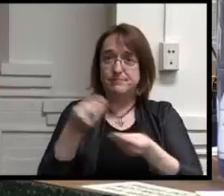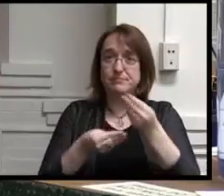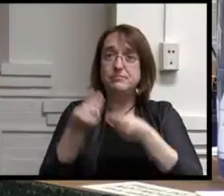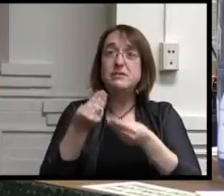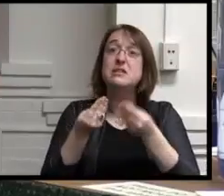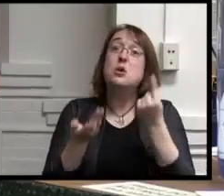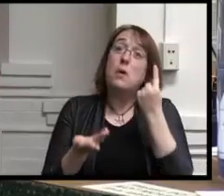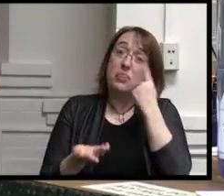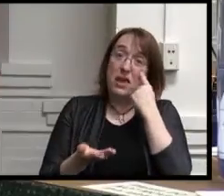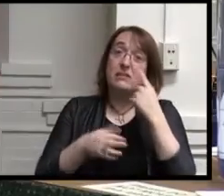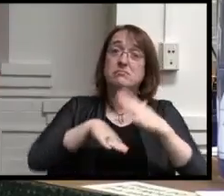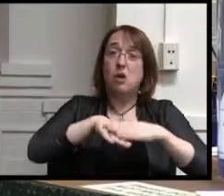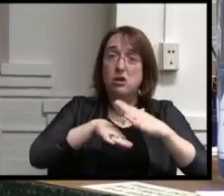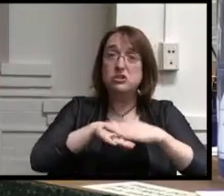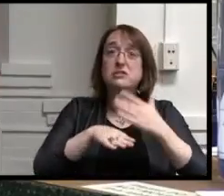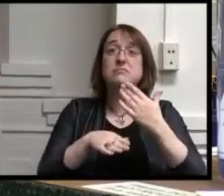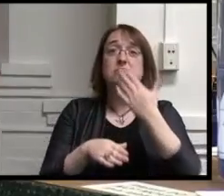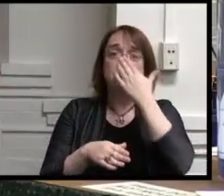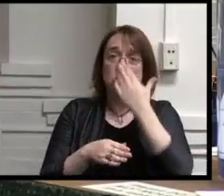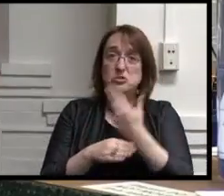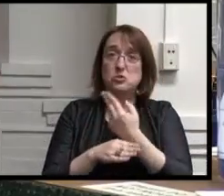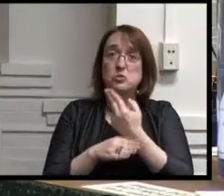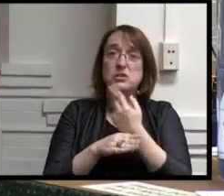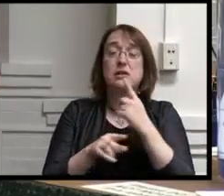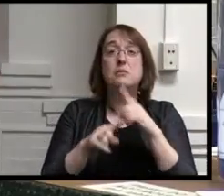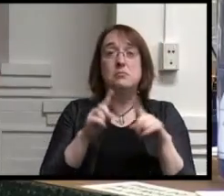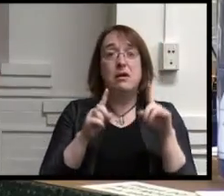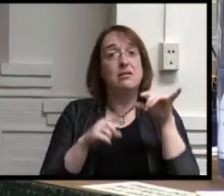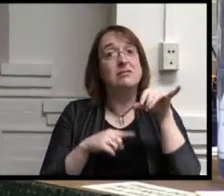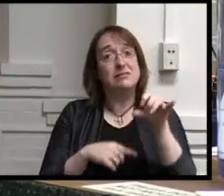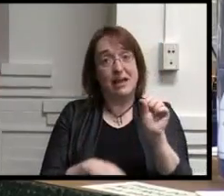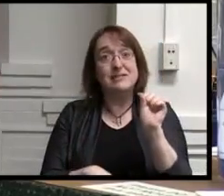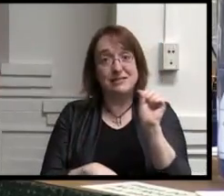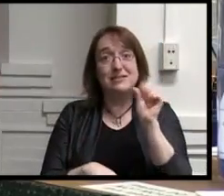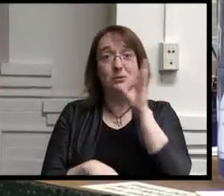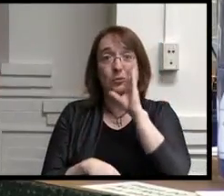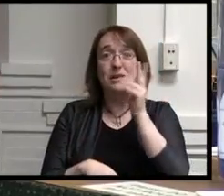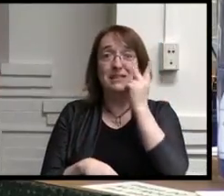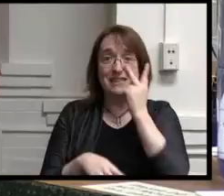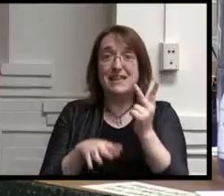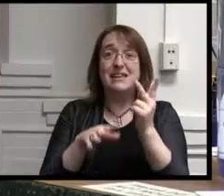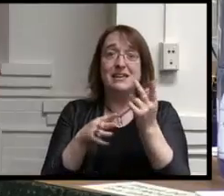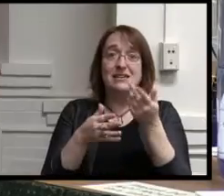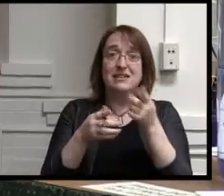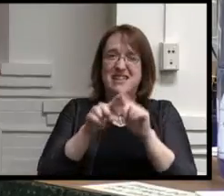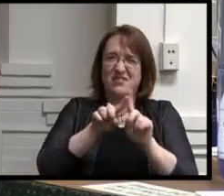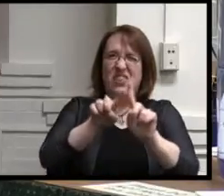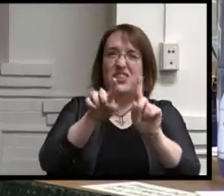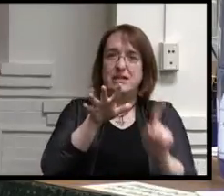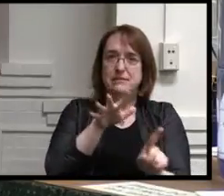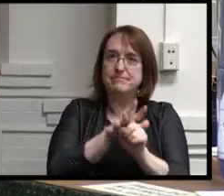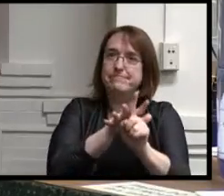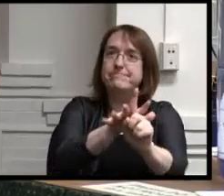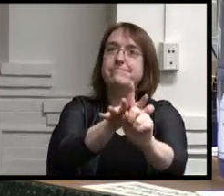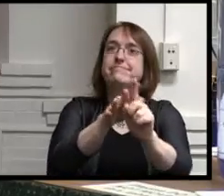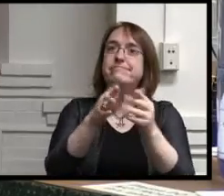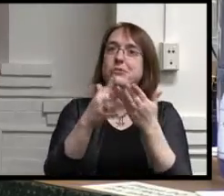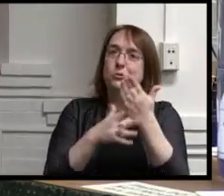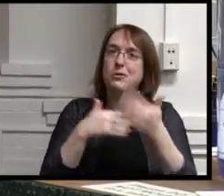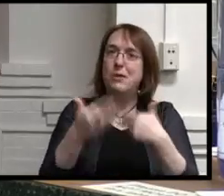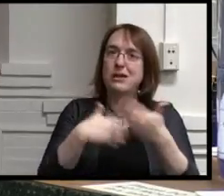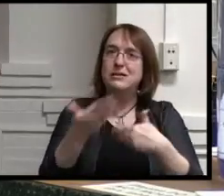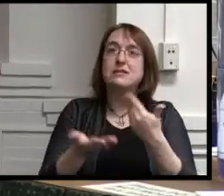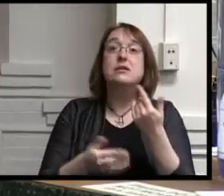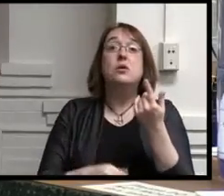in the use of this, but yes, you should expect to see more. One very explicitly that would still be coming along is